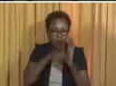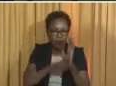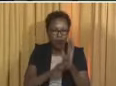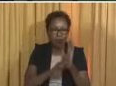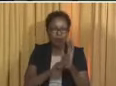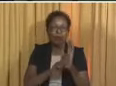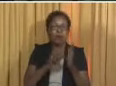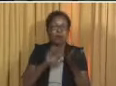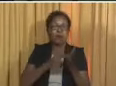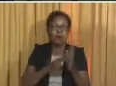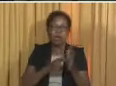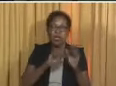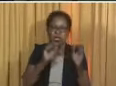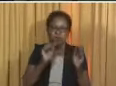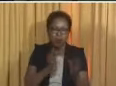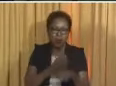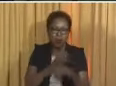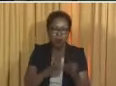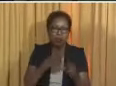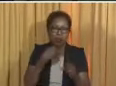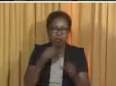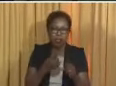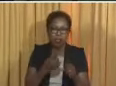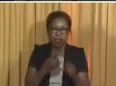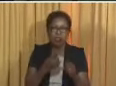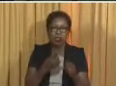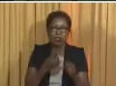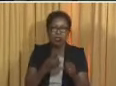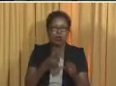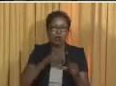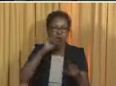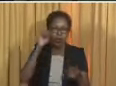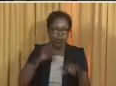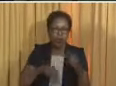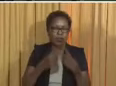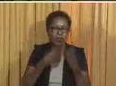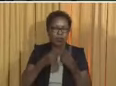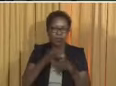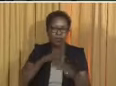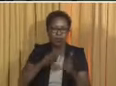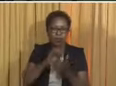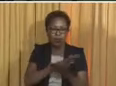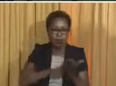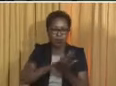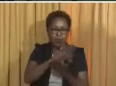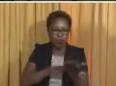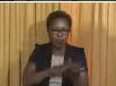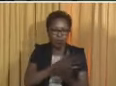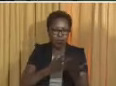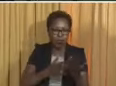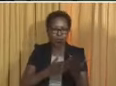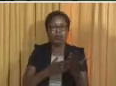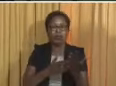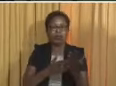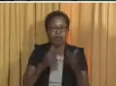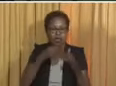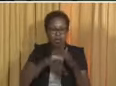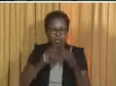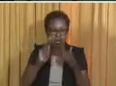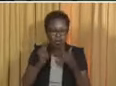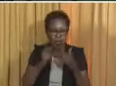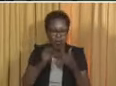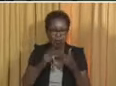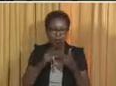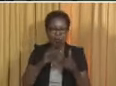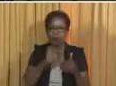is unnecessary to import the so-called basic structure doctrine into Kenya. I briefly turn to the